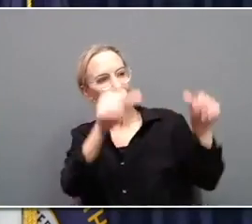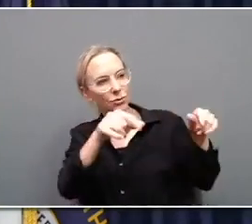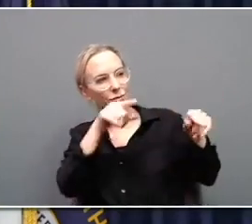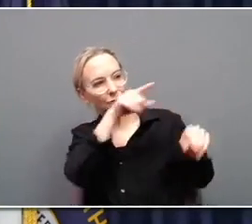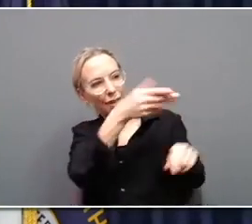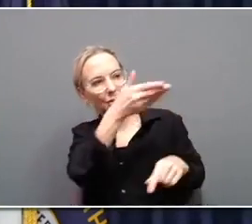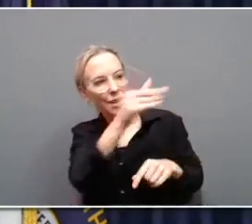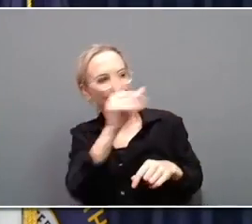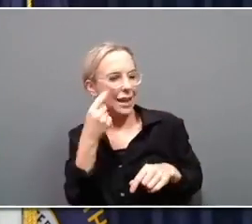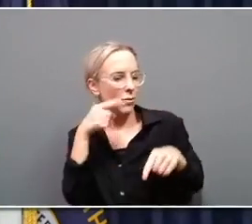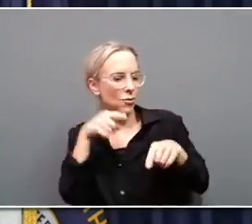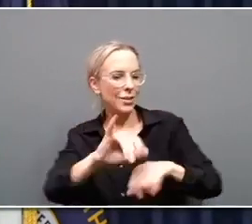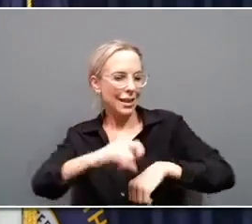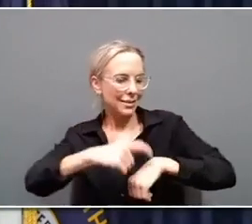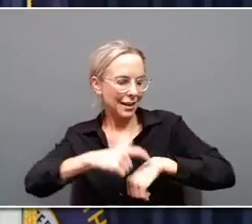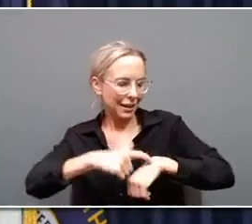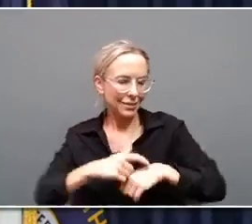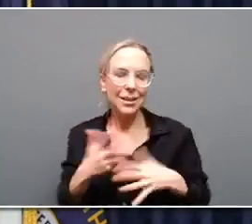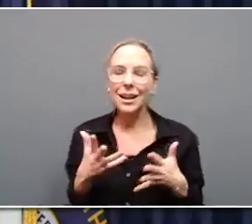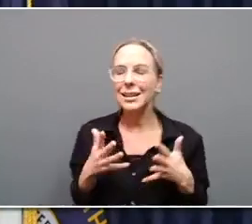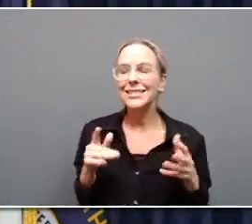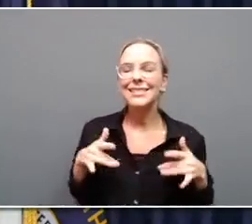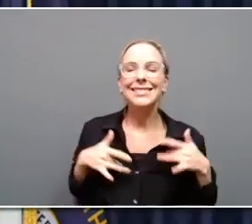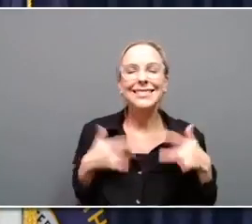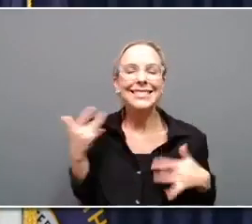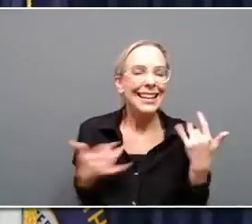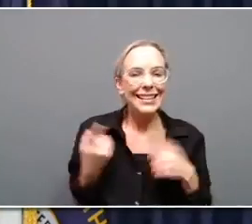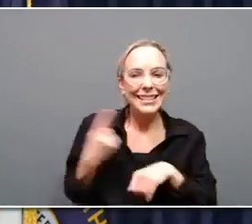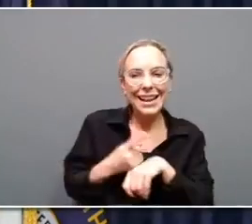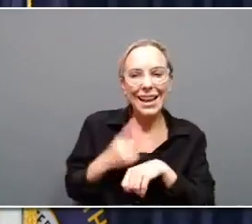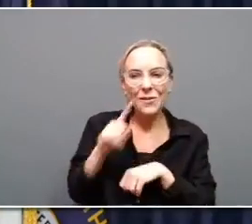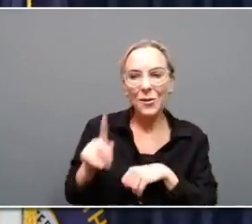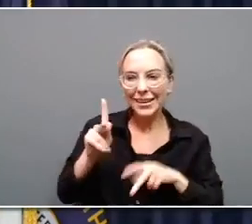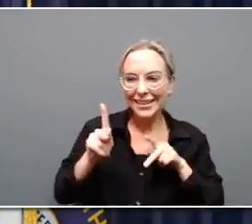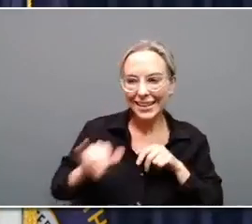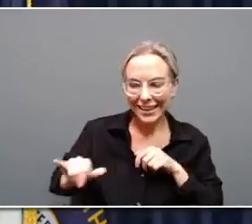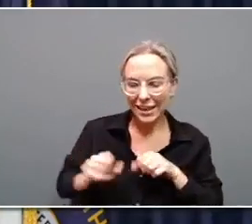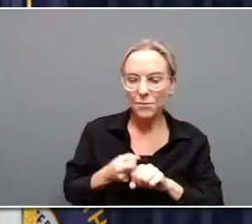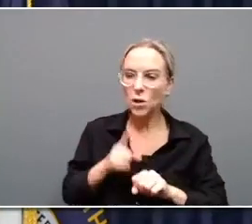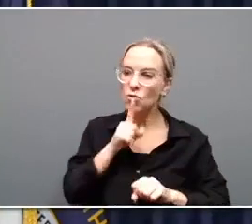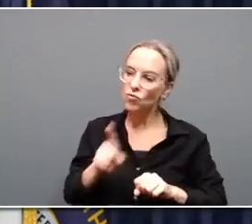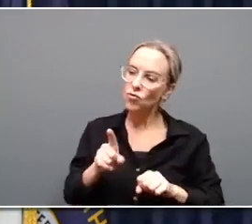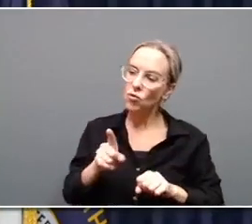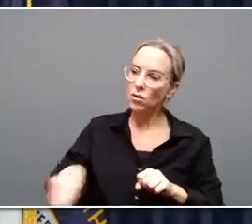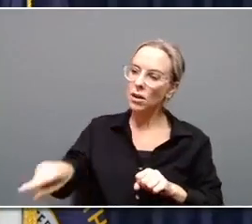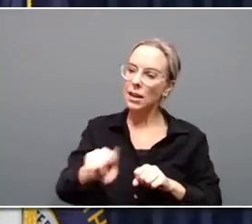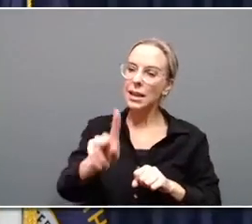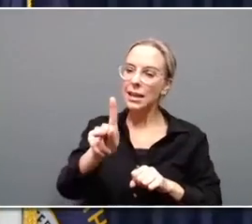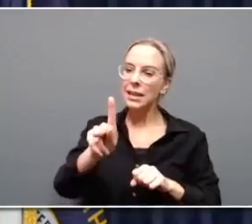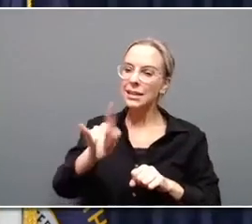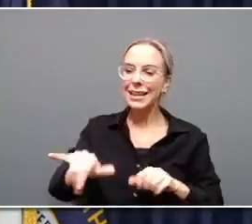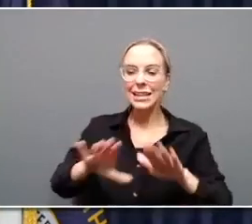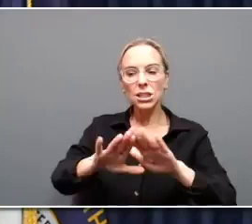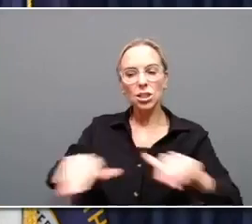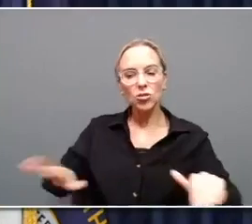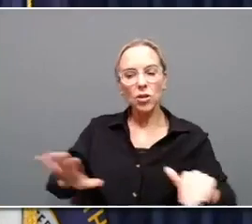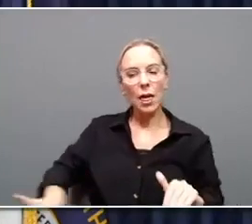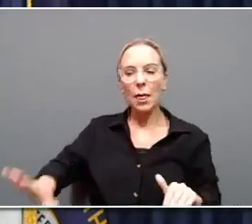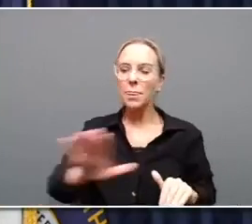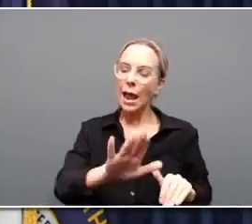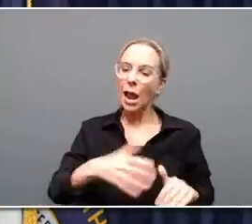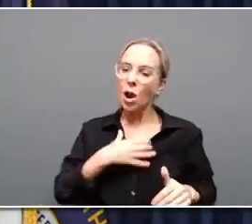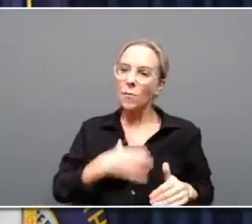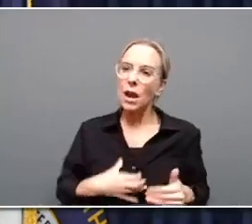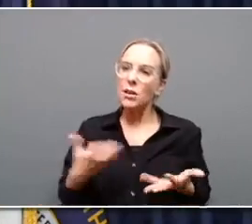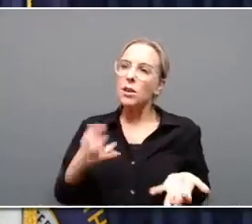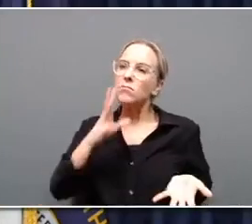special day for Kentucky, and it's important to make sure that our children's voices are represented. We can't wait to